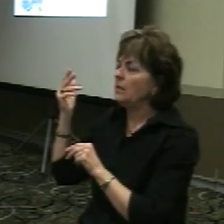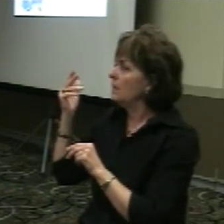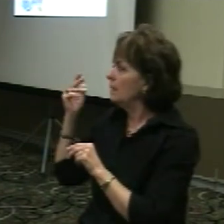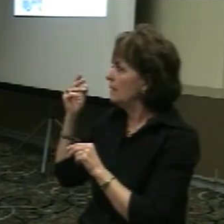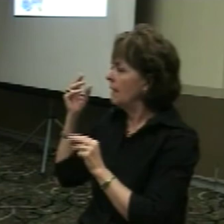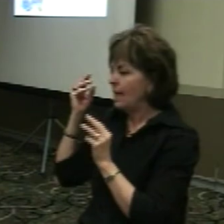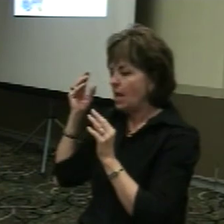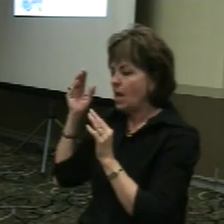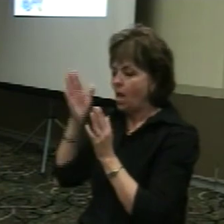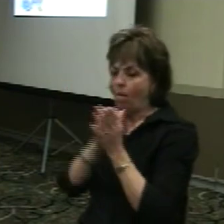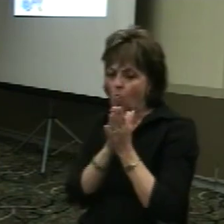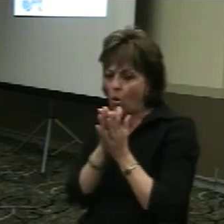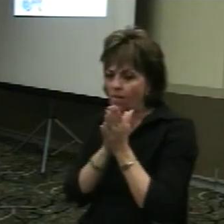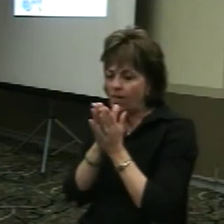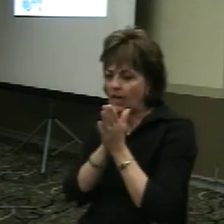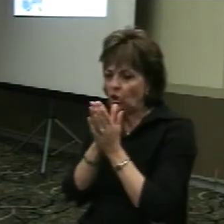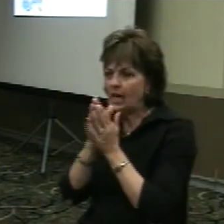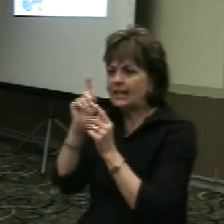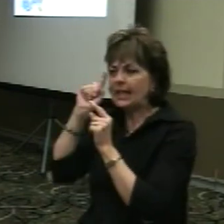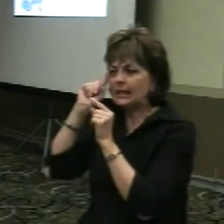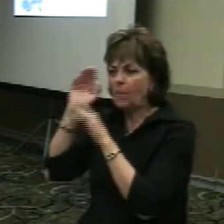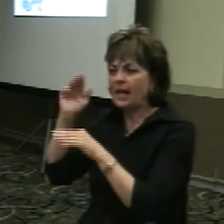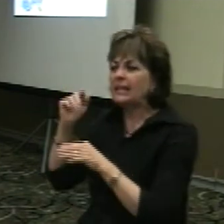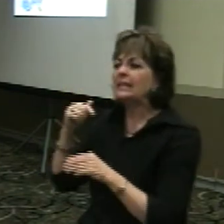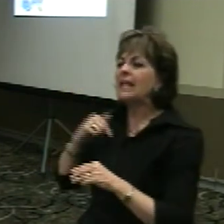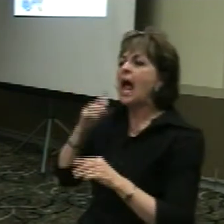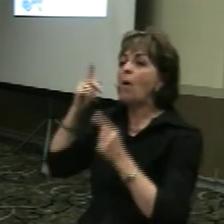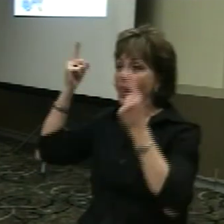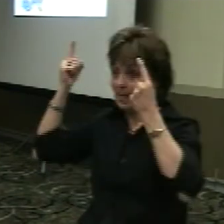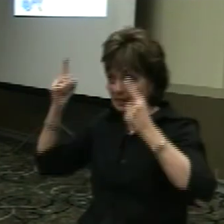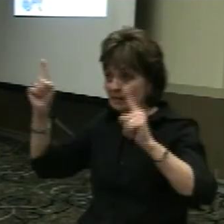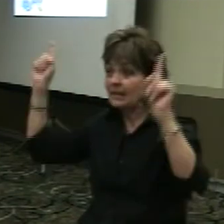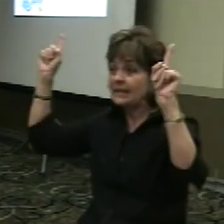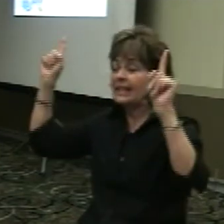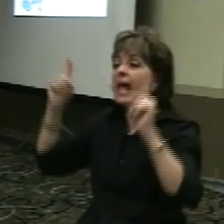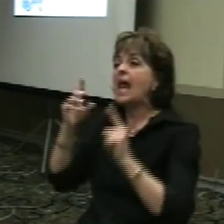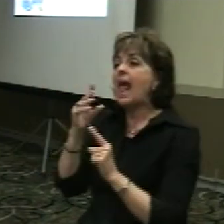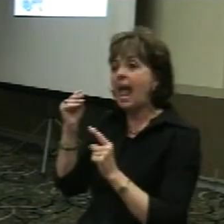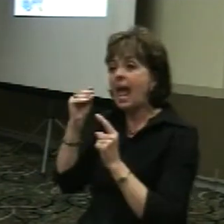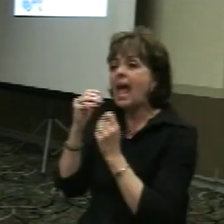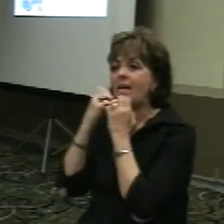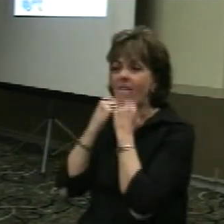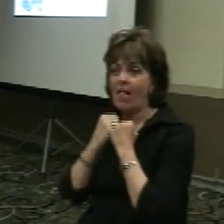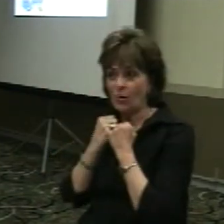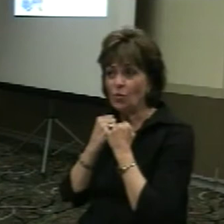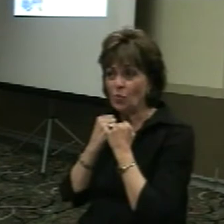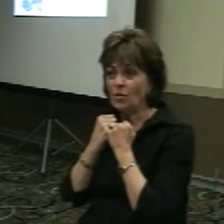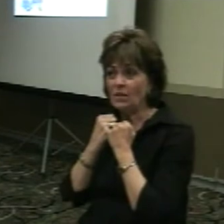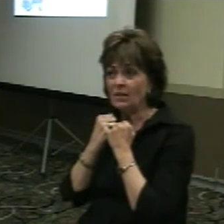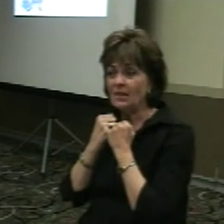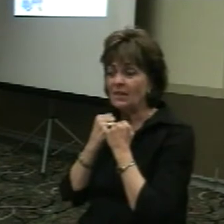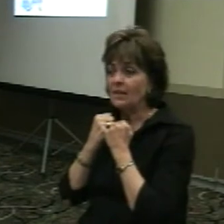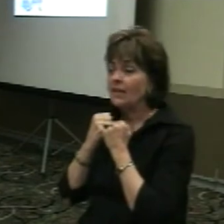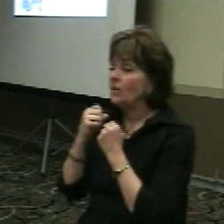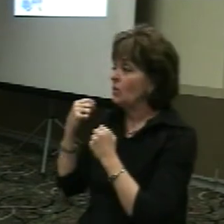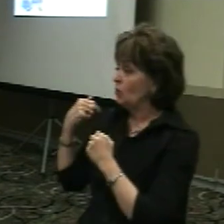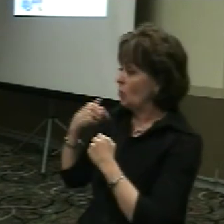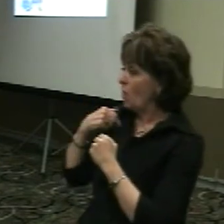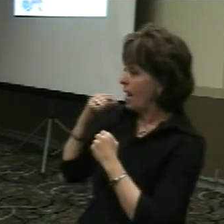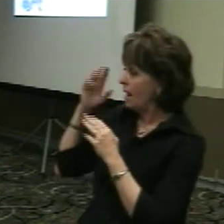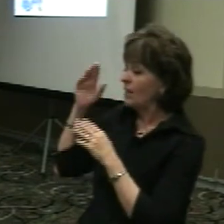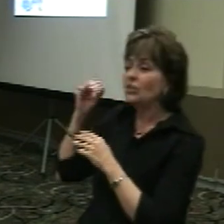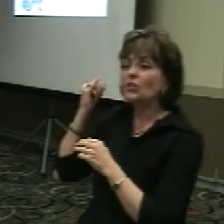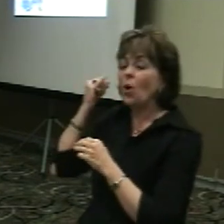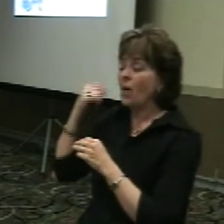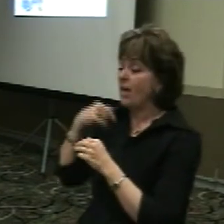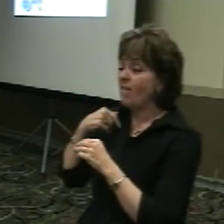right, wait a minute. Yeah, motivation is expectancy that I'm going to be successful, okay, and value. Does what you get, do I expect to